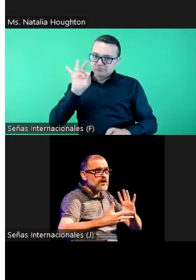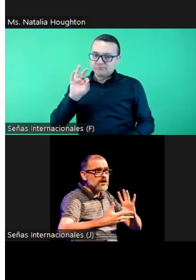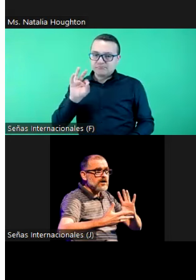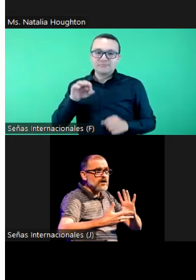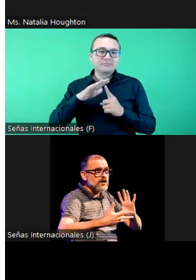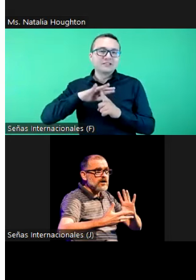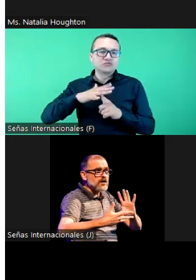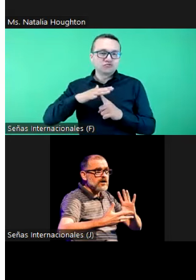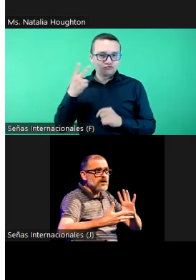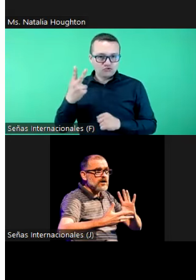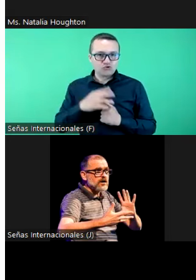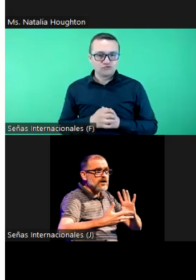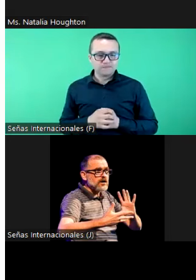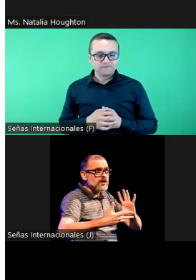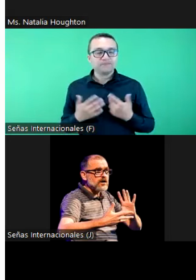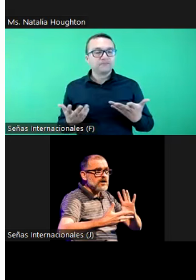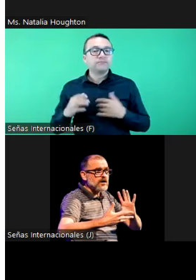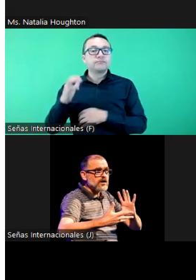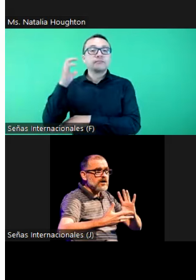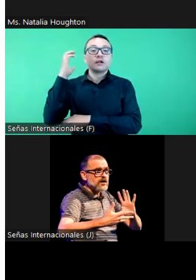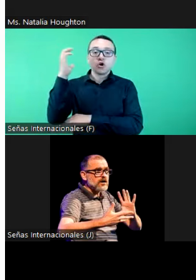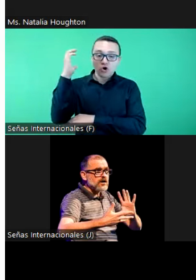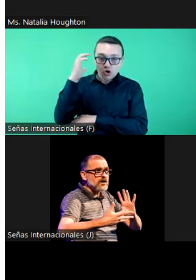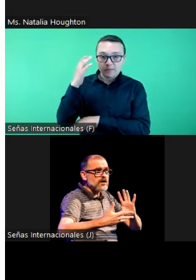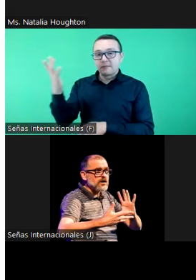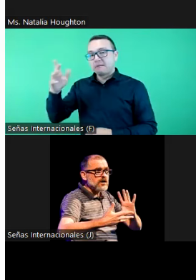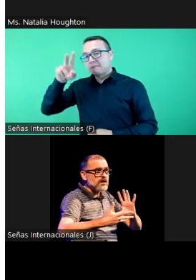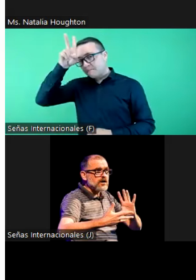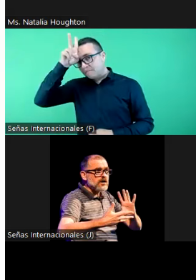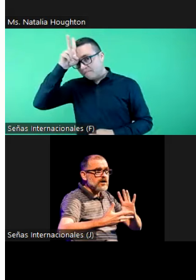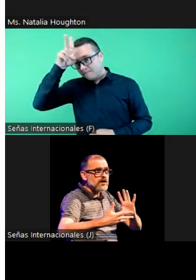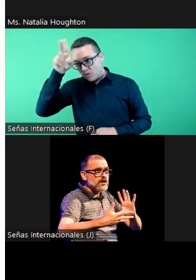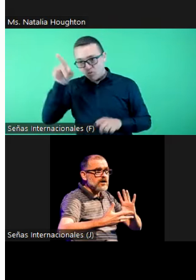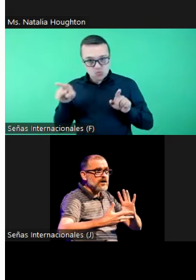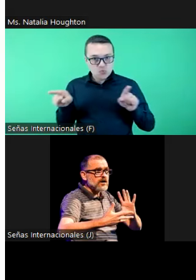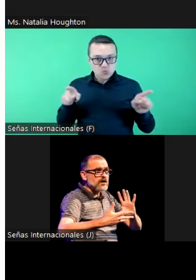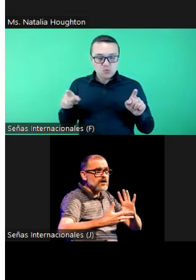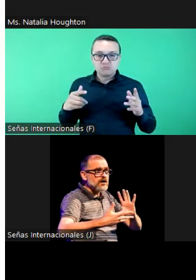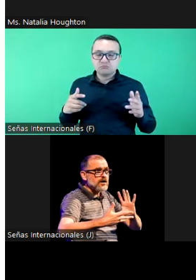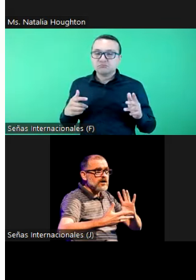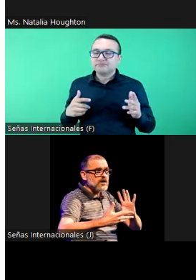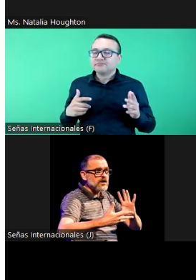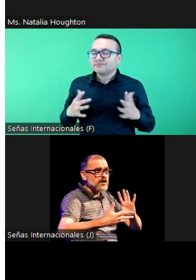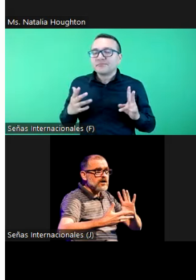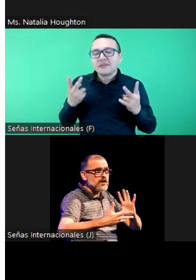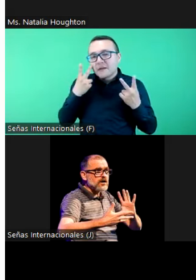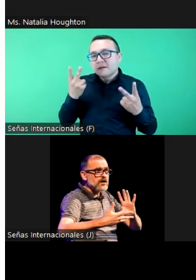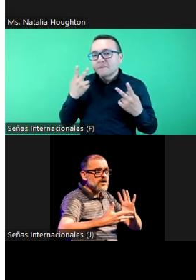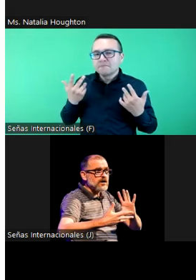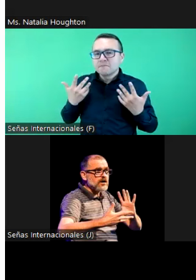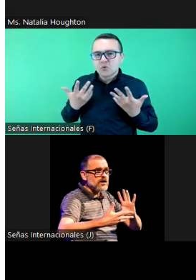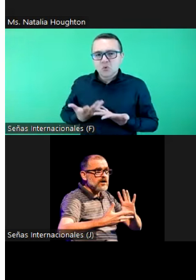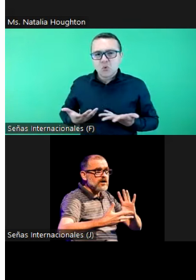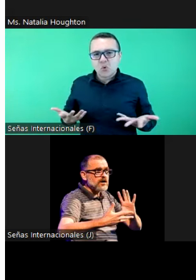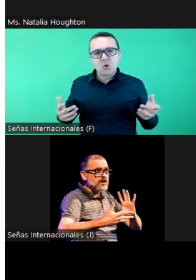For example, in the case of Colombia and Peru, in the cases of Colombia and Peru, we have been able to